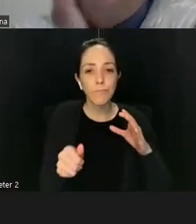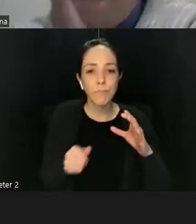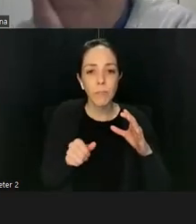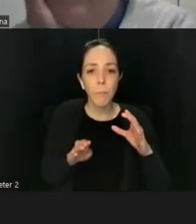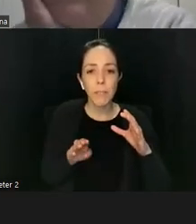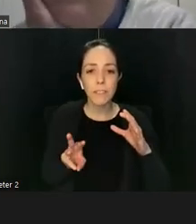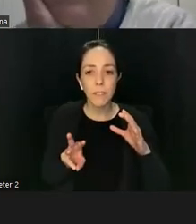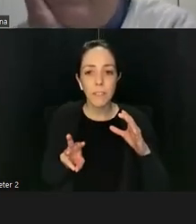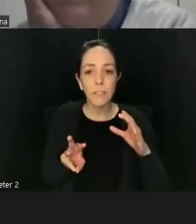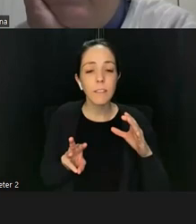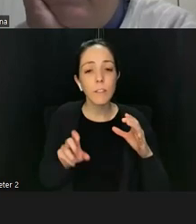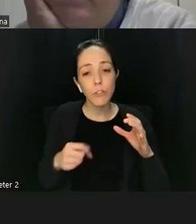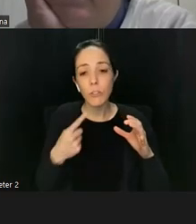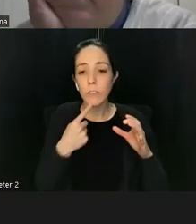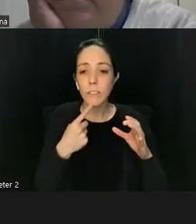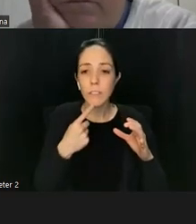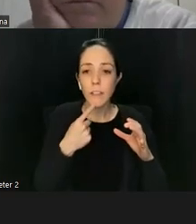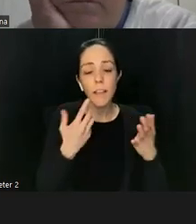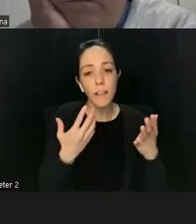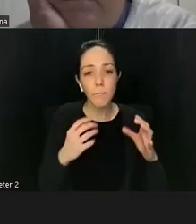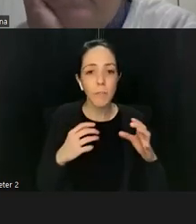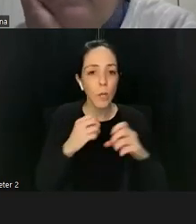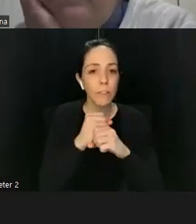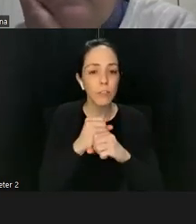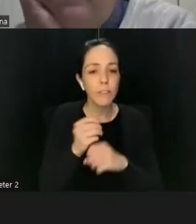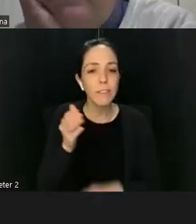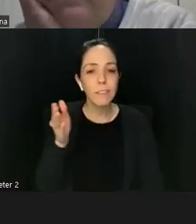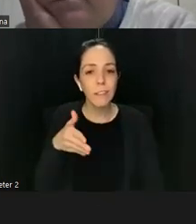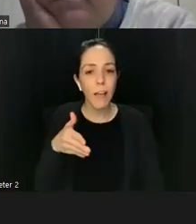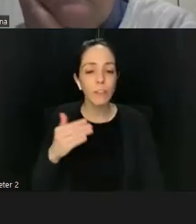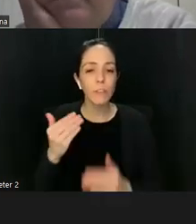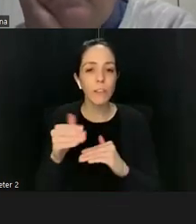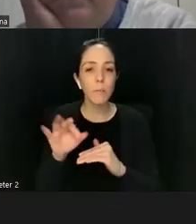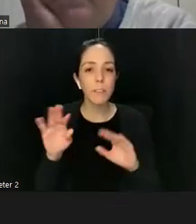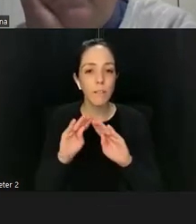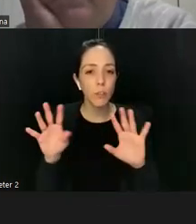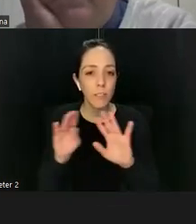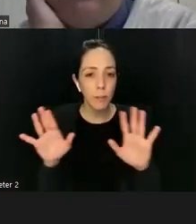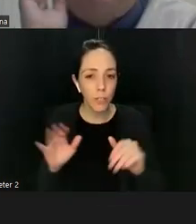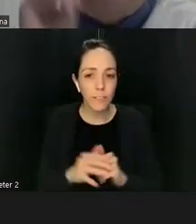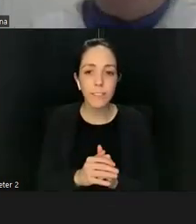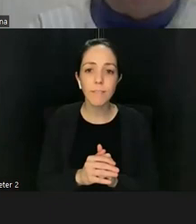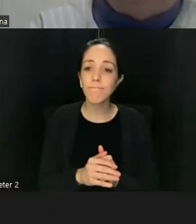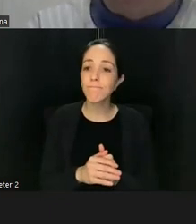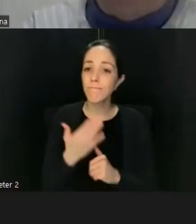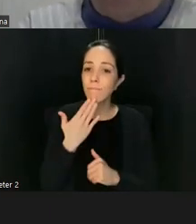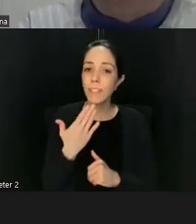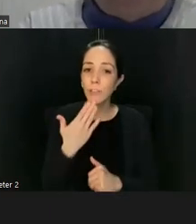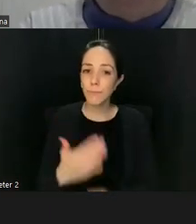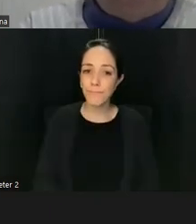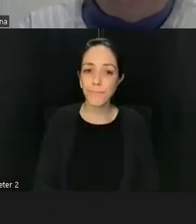confidentiality/limits of transparency. And then that way you get that concept in writing there. Okay, thank you again very much.